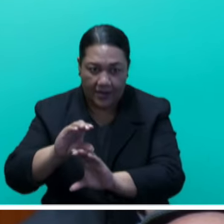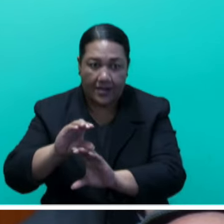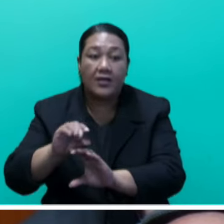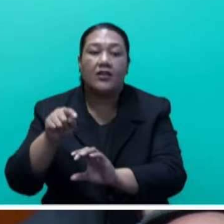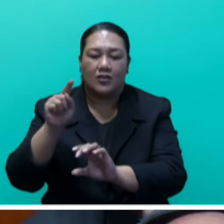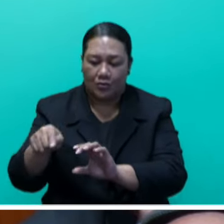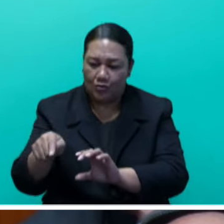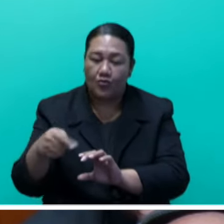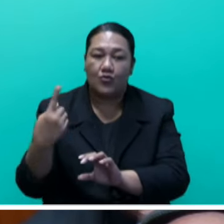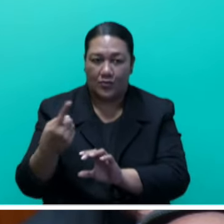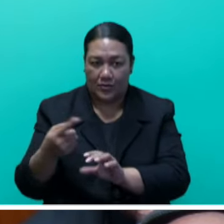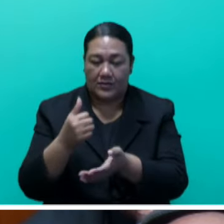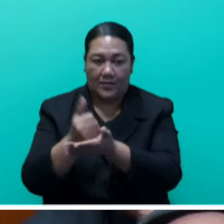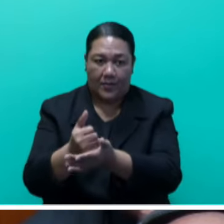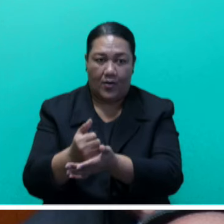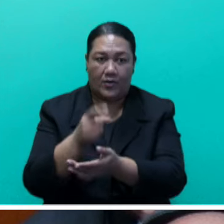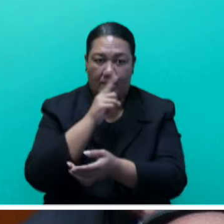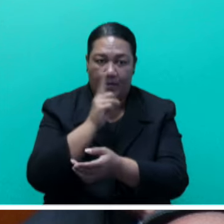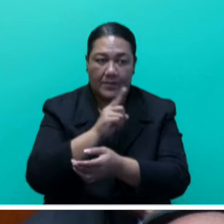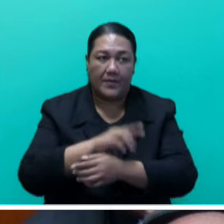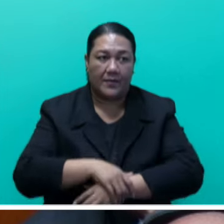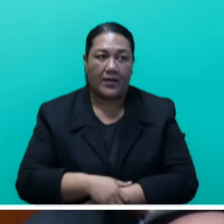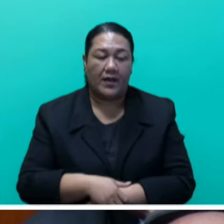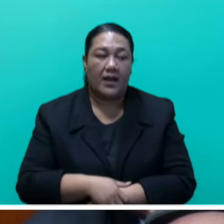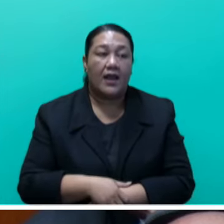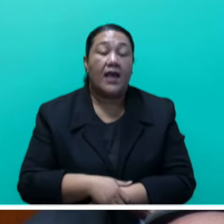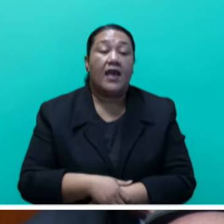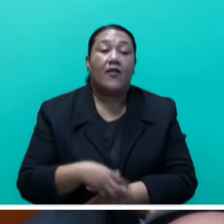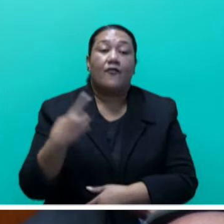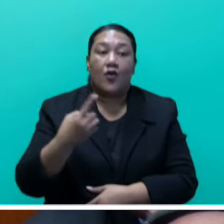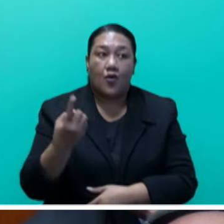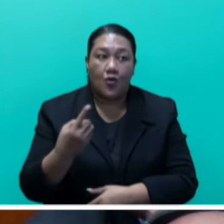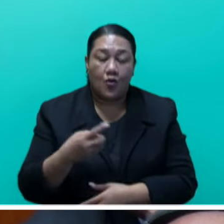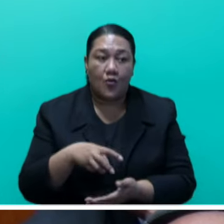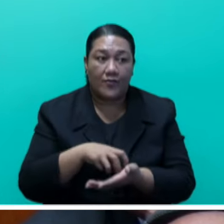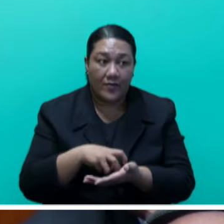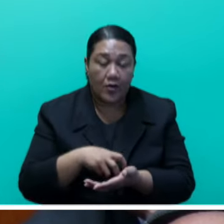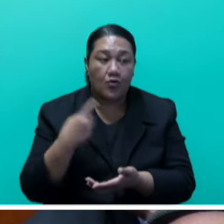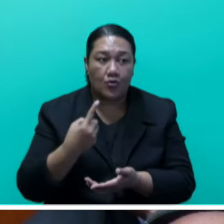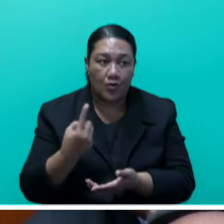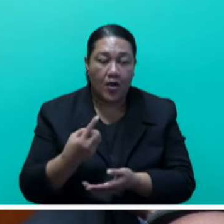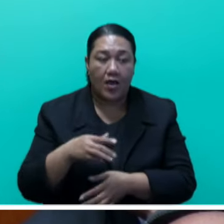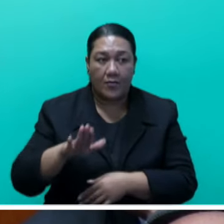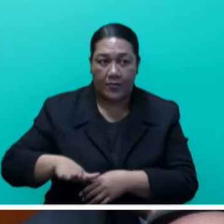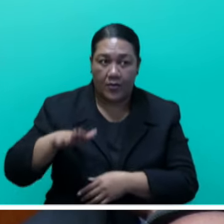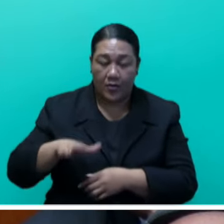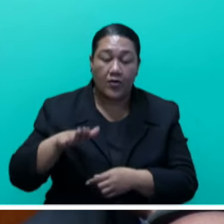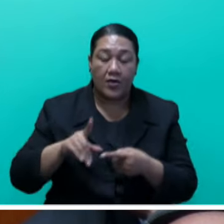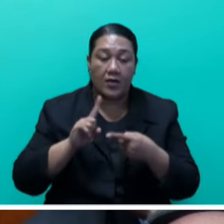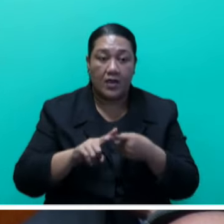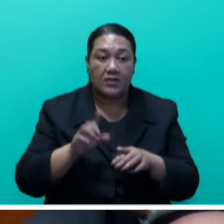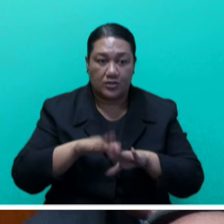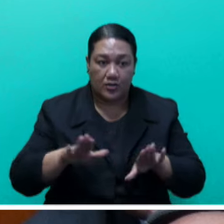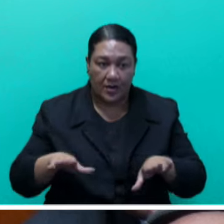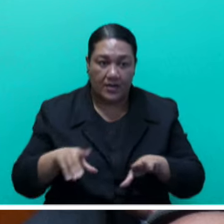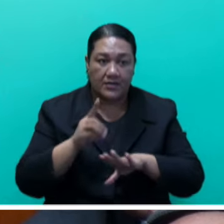given to Fiji and supplementary support for our most vulnerable, which are our poor, our children, and our